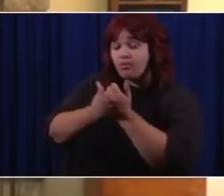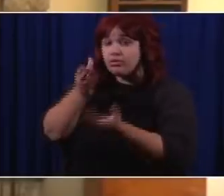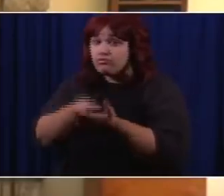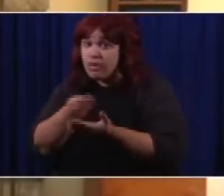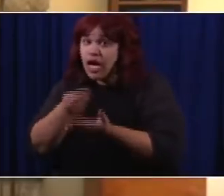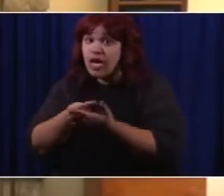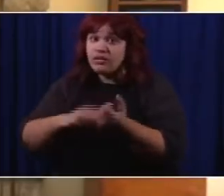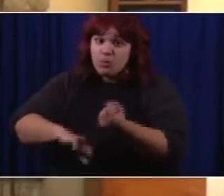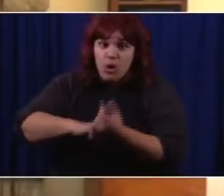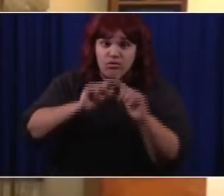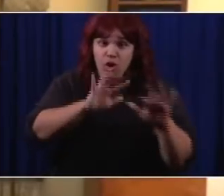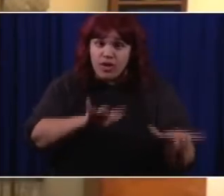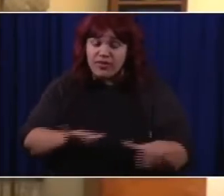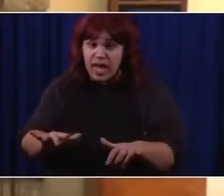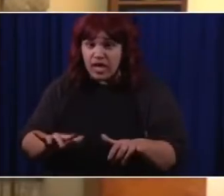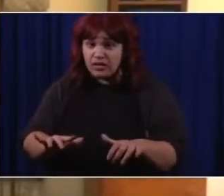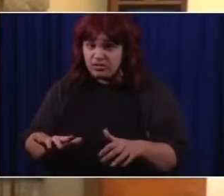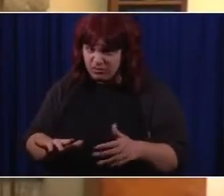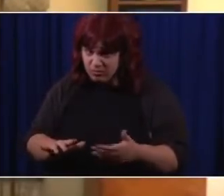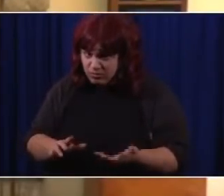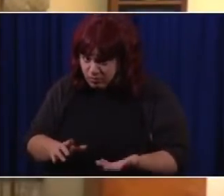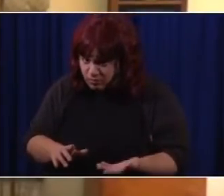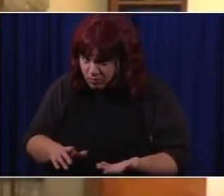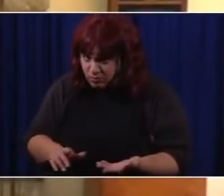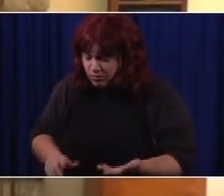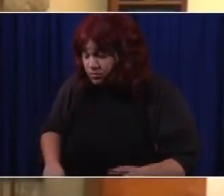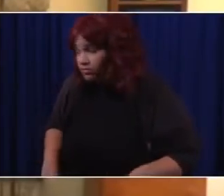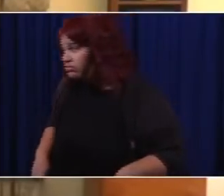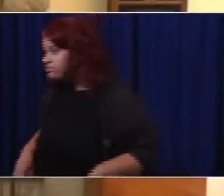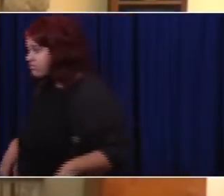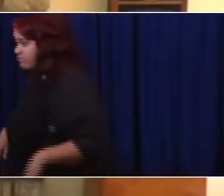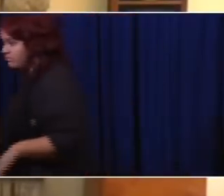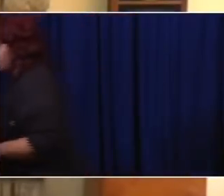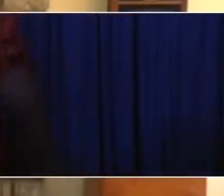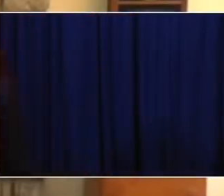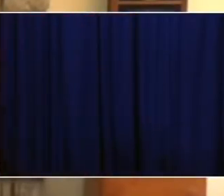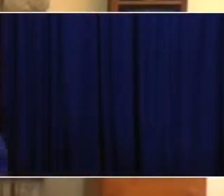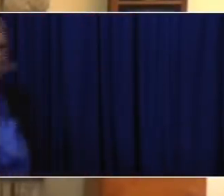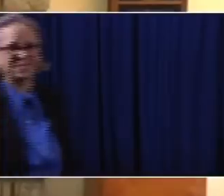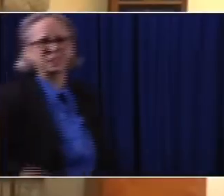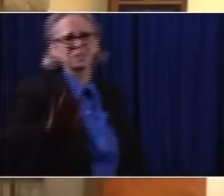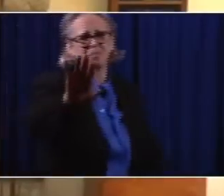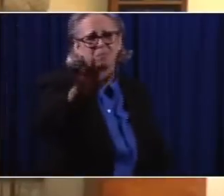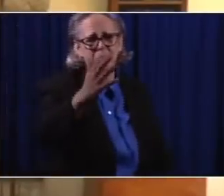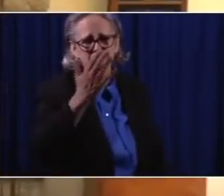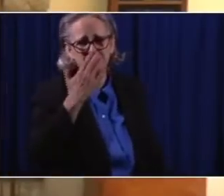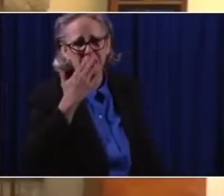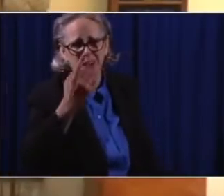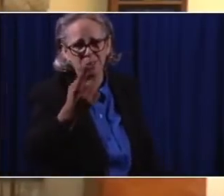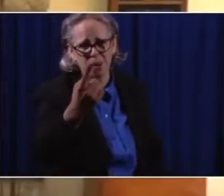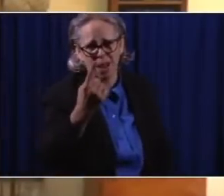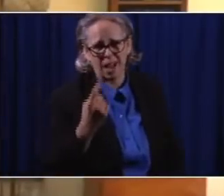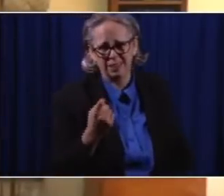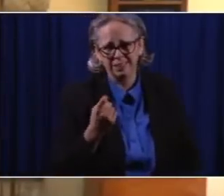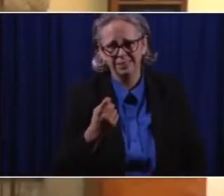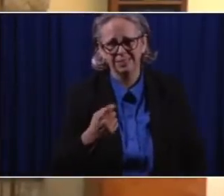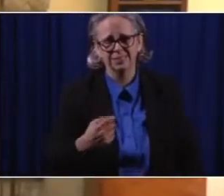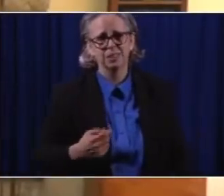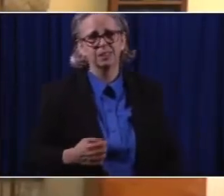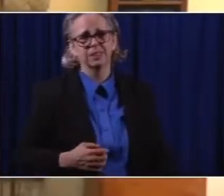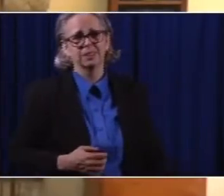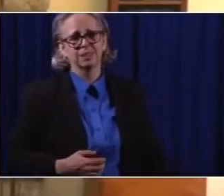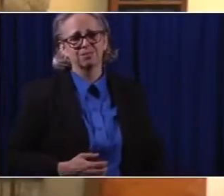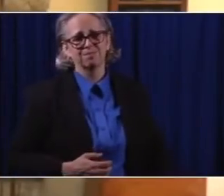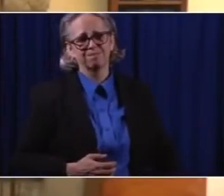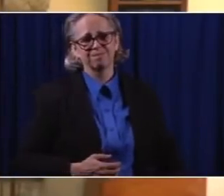Jackie, thank you for the question. Look, we're facing a monumental crisis in this